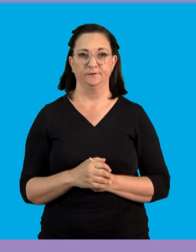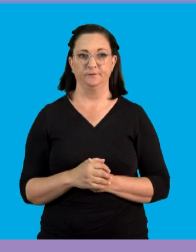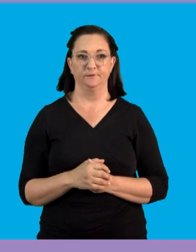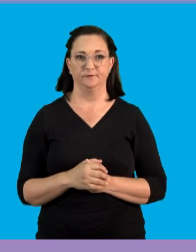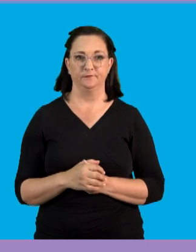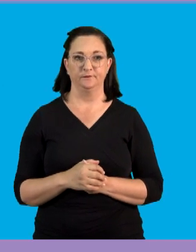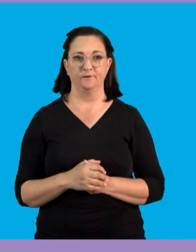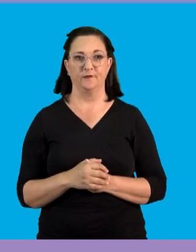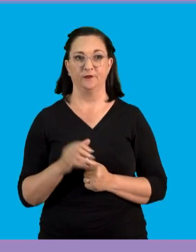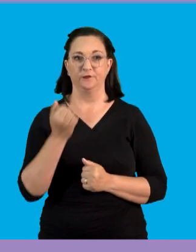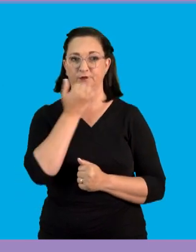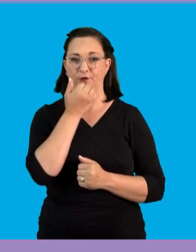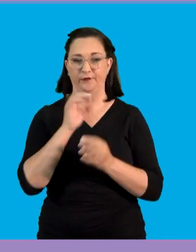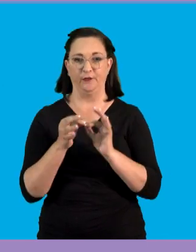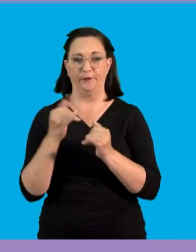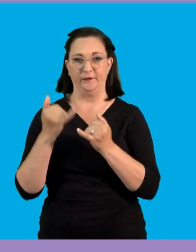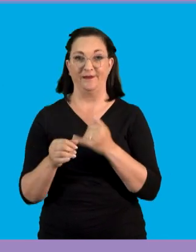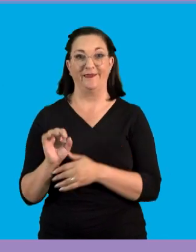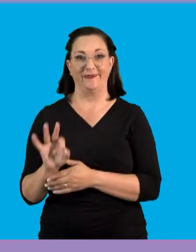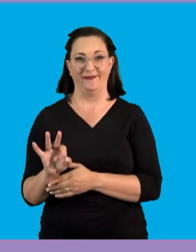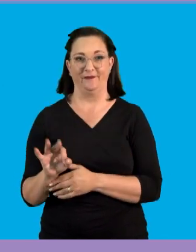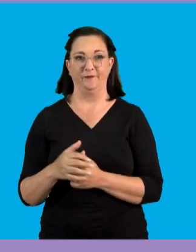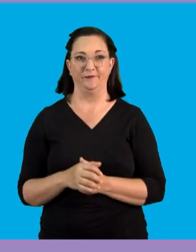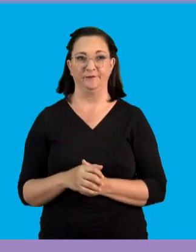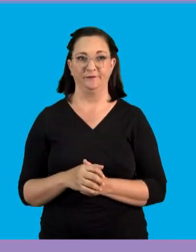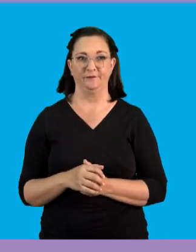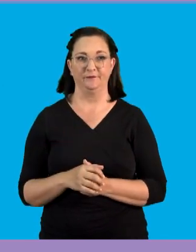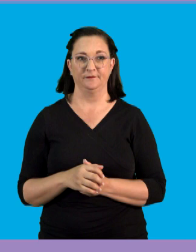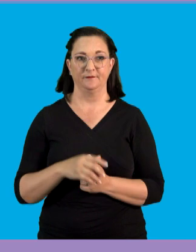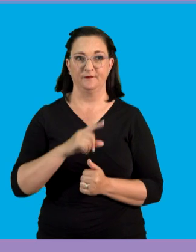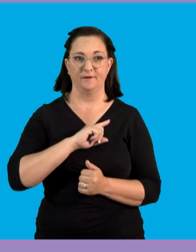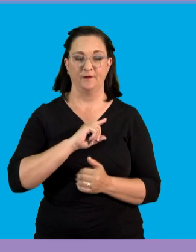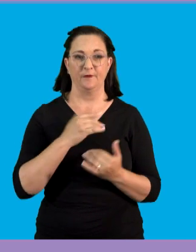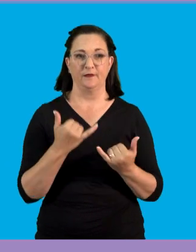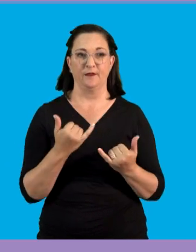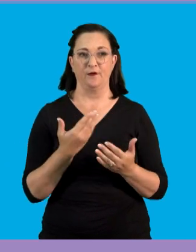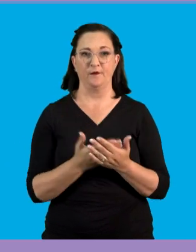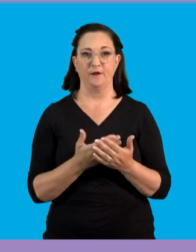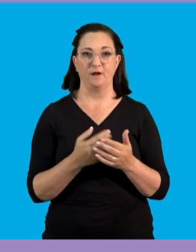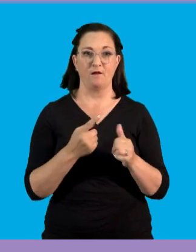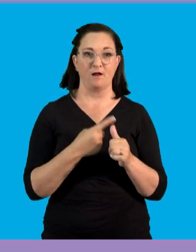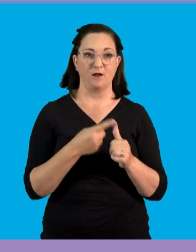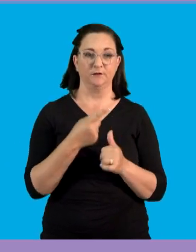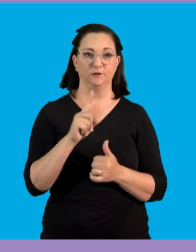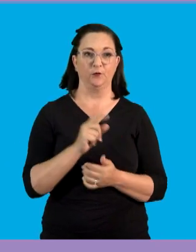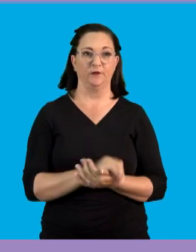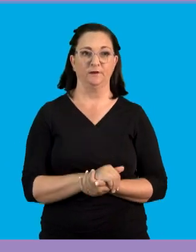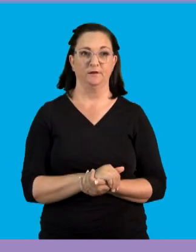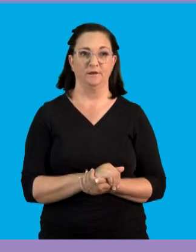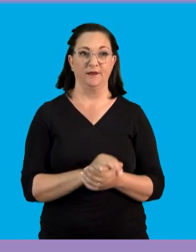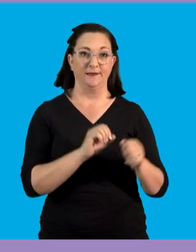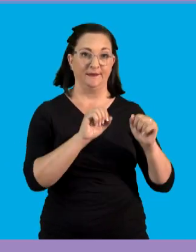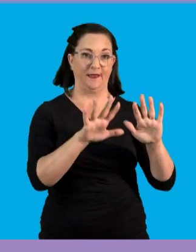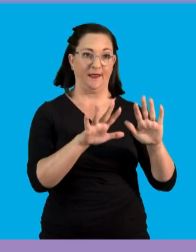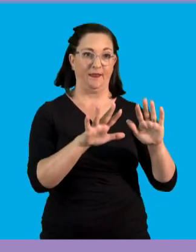and that is me multiplying by 3. And when I multiply the numerator also by 3, what do I have? I